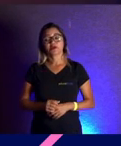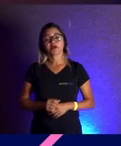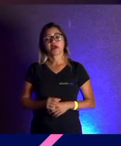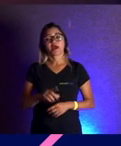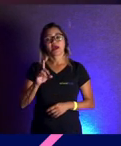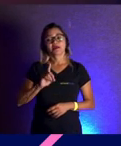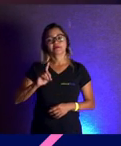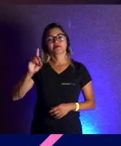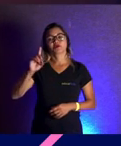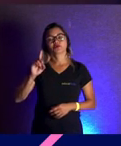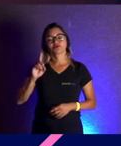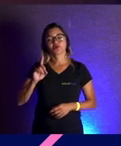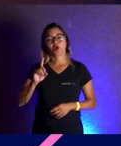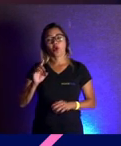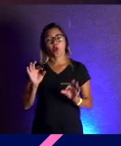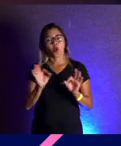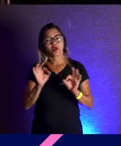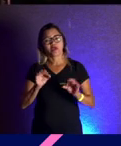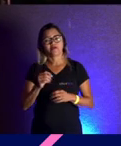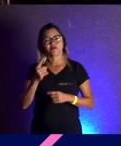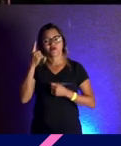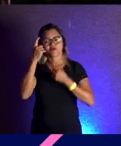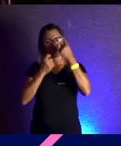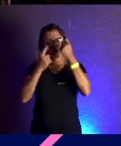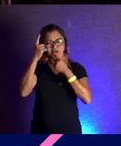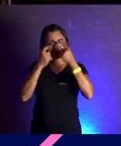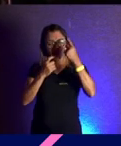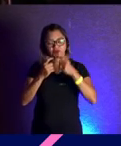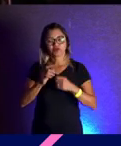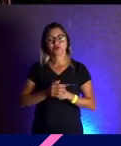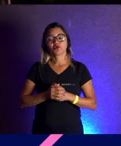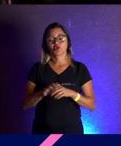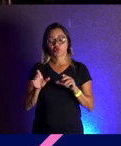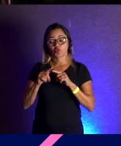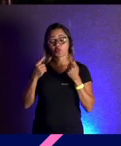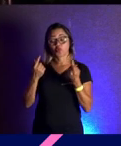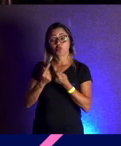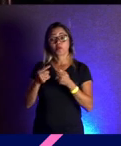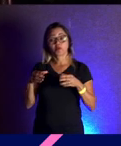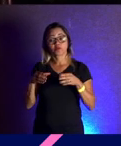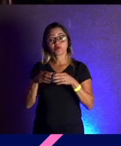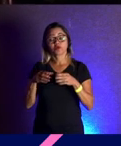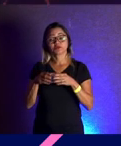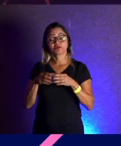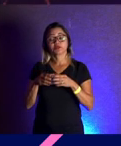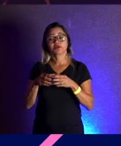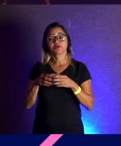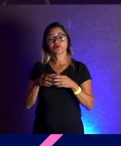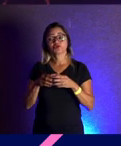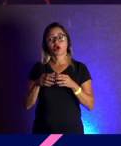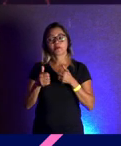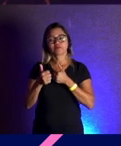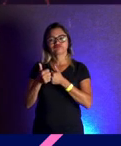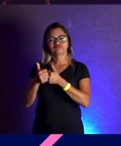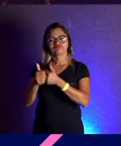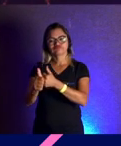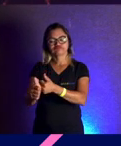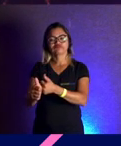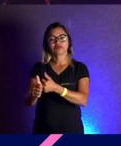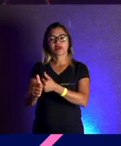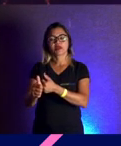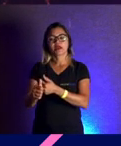times. And then we had one team. Dedicated to just tracking deaths, right? Tracking all the violence by the